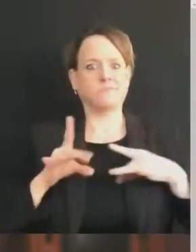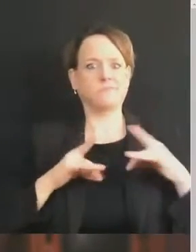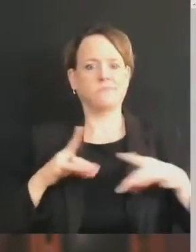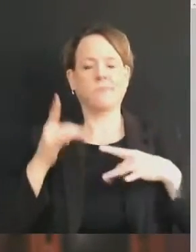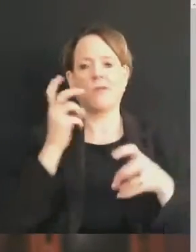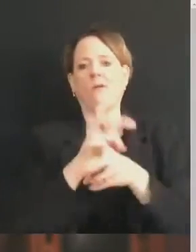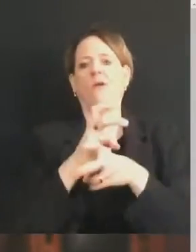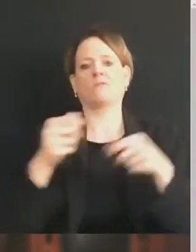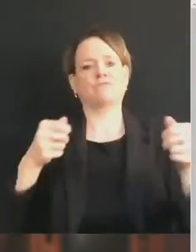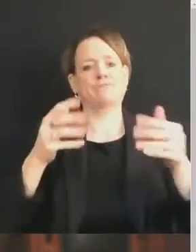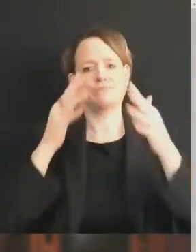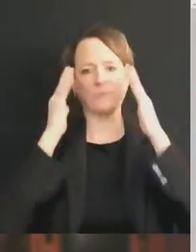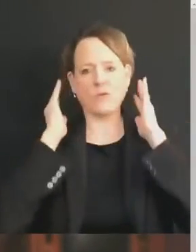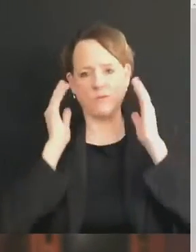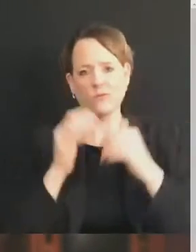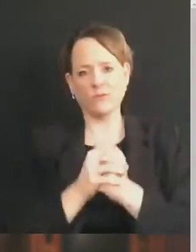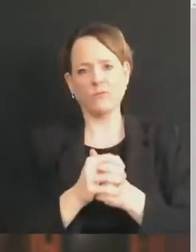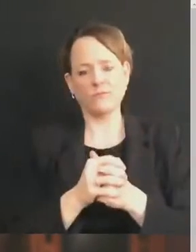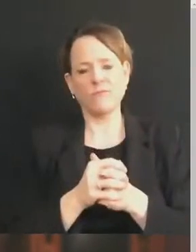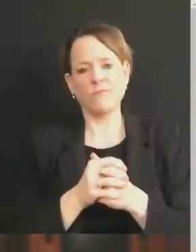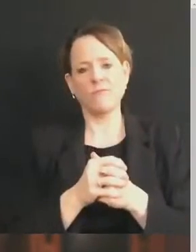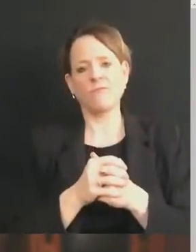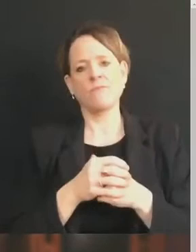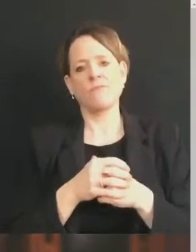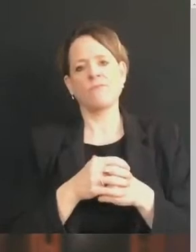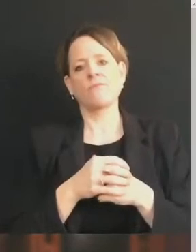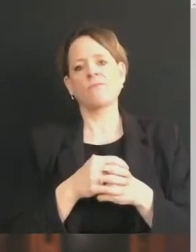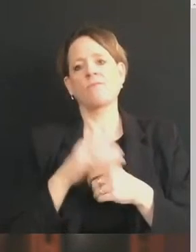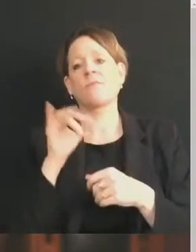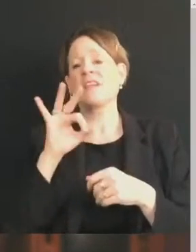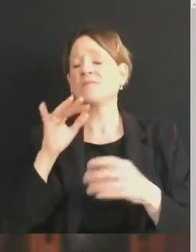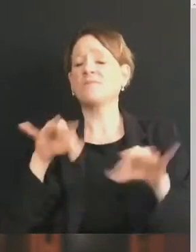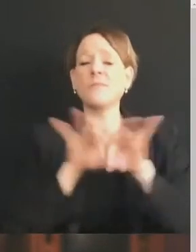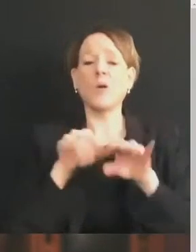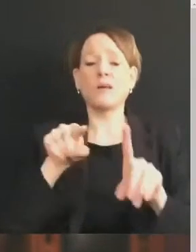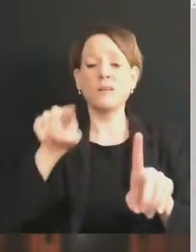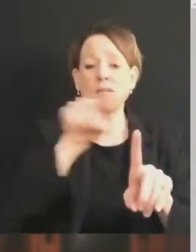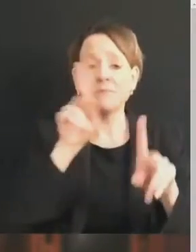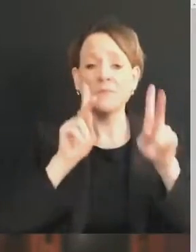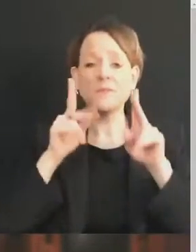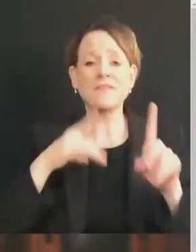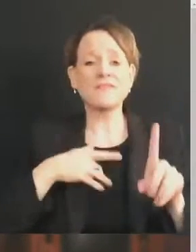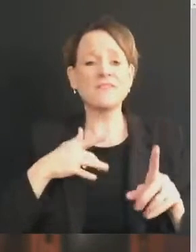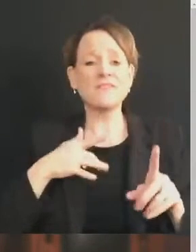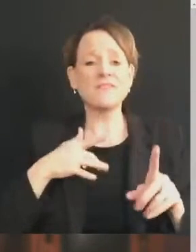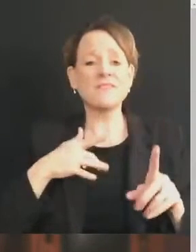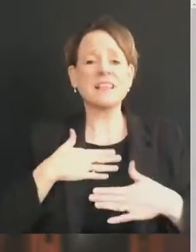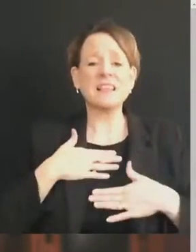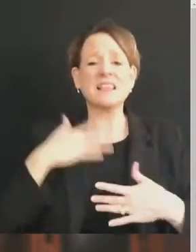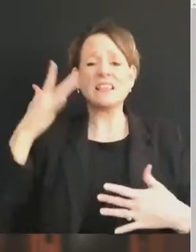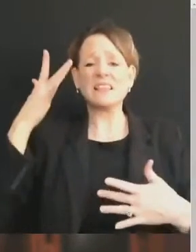test positive who receive a test, alert their close contacts so that they can take action to get